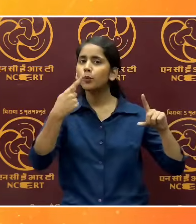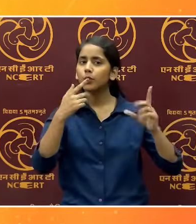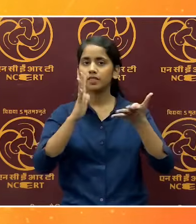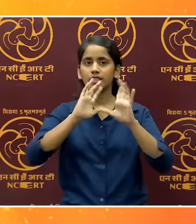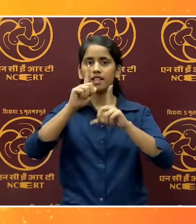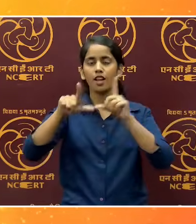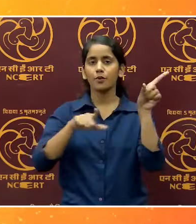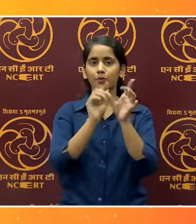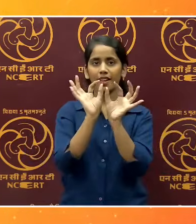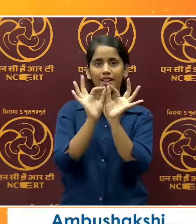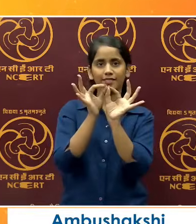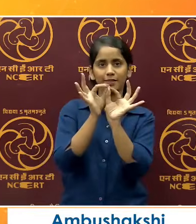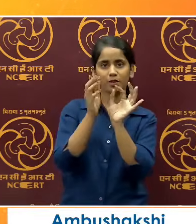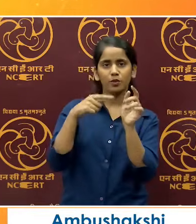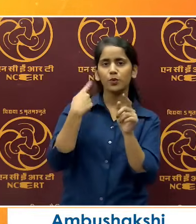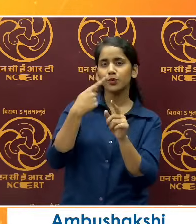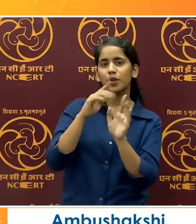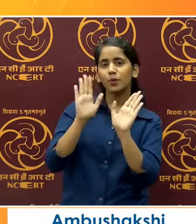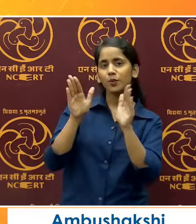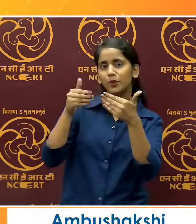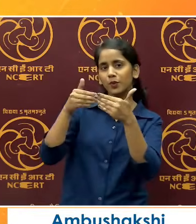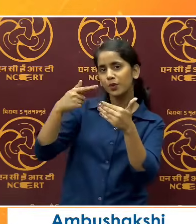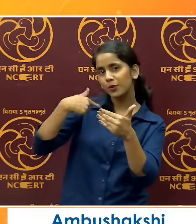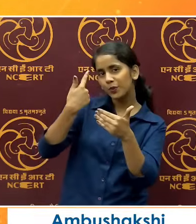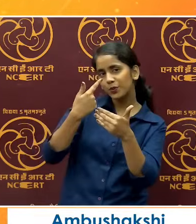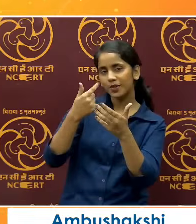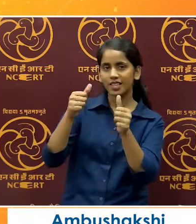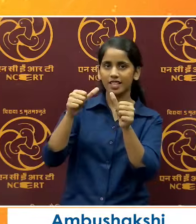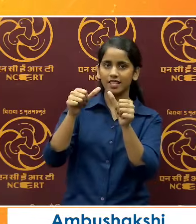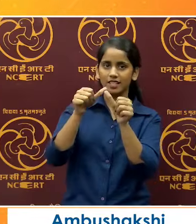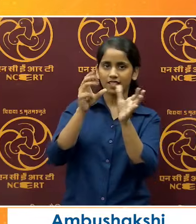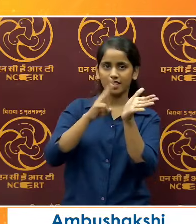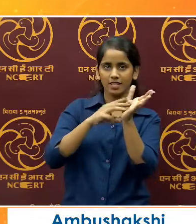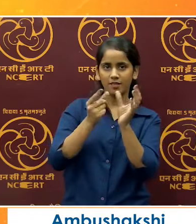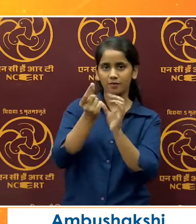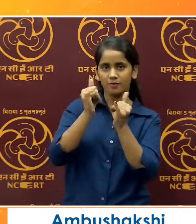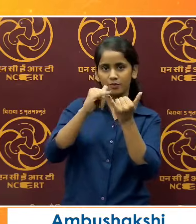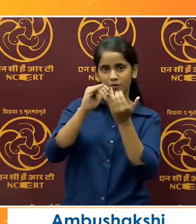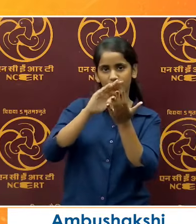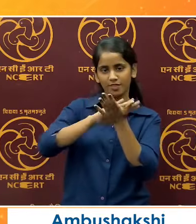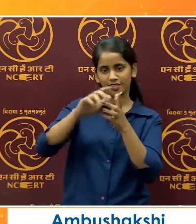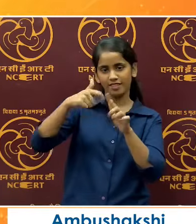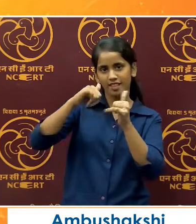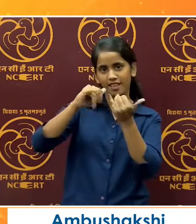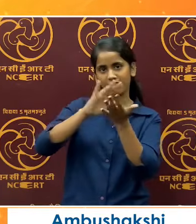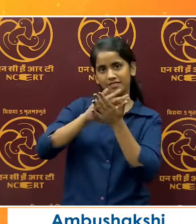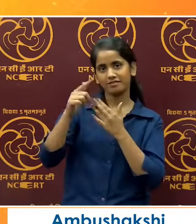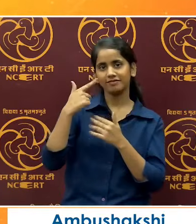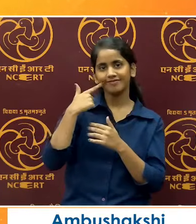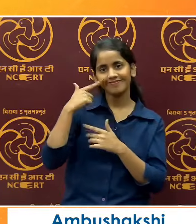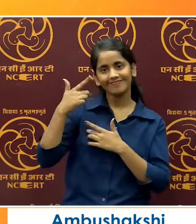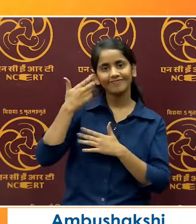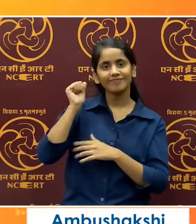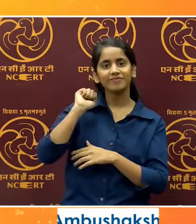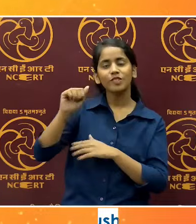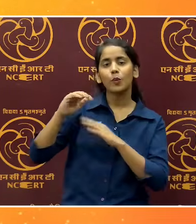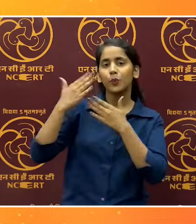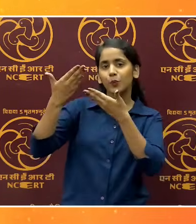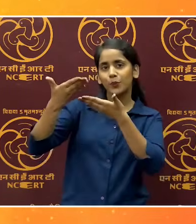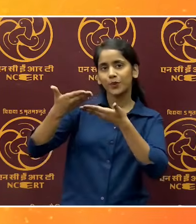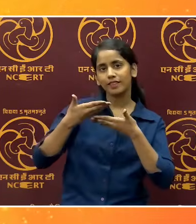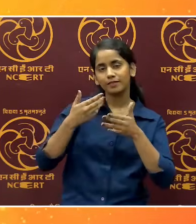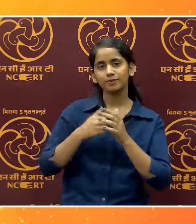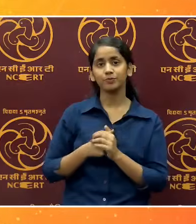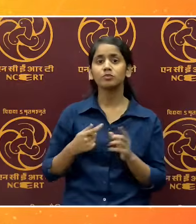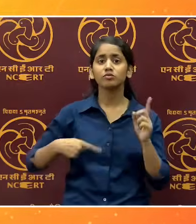language interpreter. Let me please introduce her to all of you. She is Ambu Sakshi. So Ambu Sakshi, a very warm welcome to you.